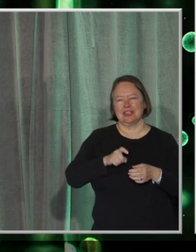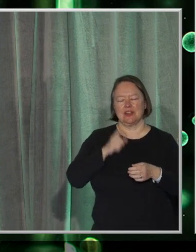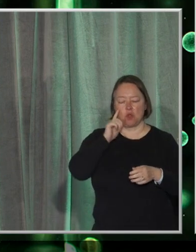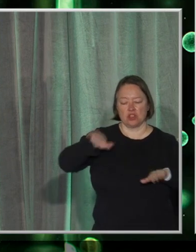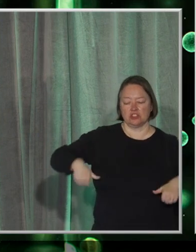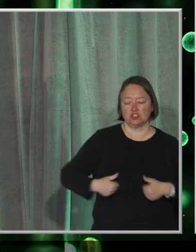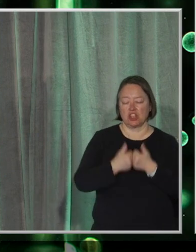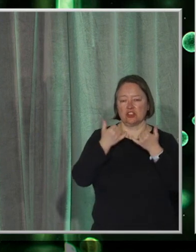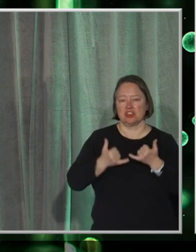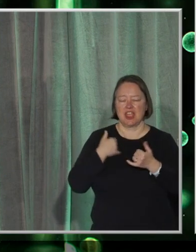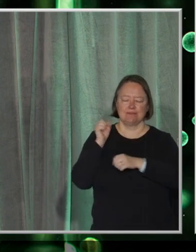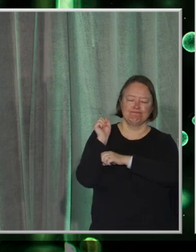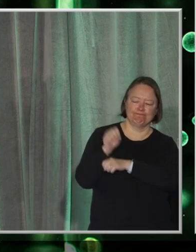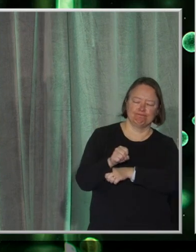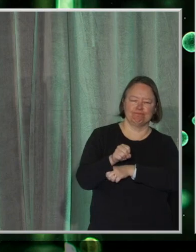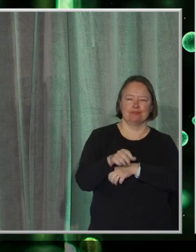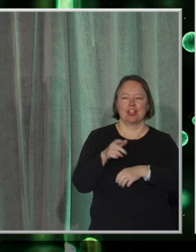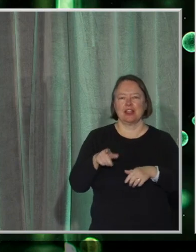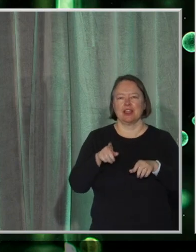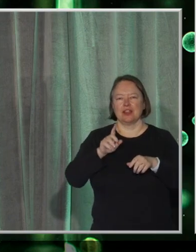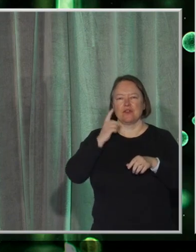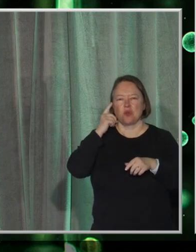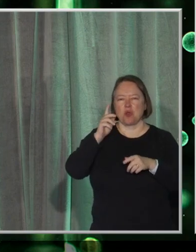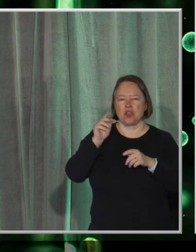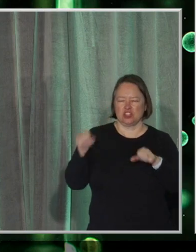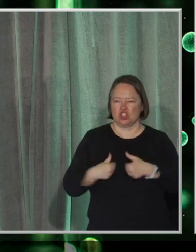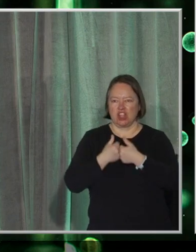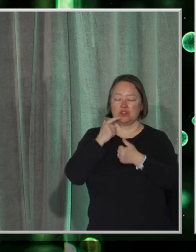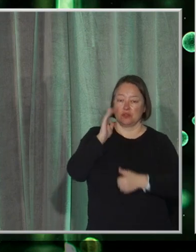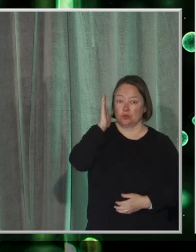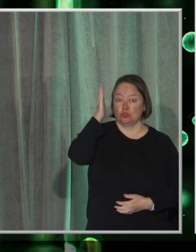the challenges before us today and those that lie ahead.